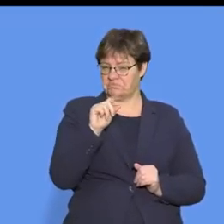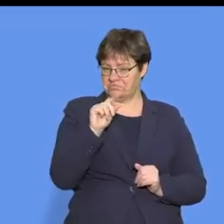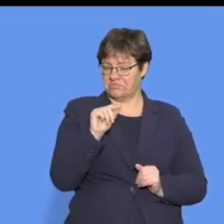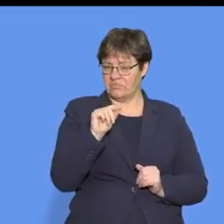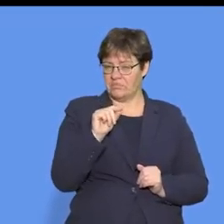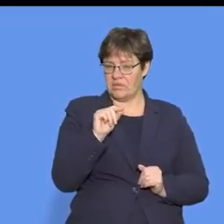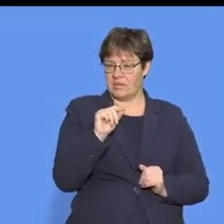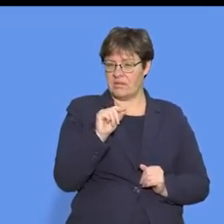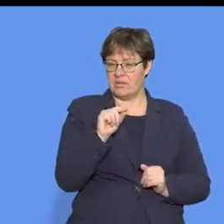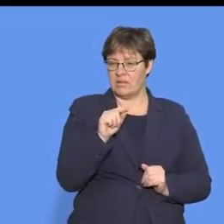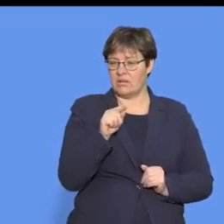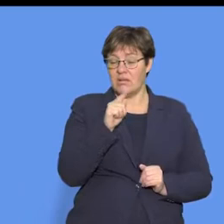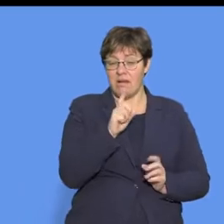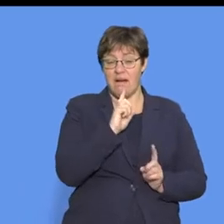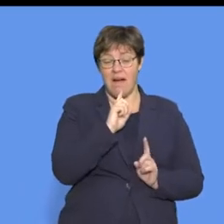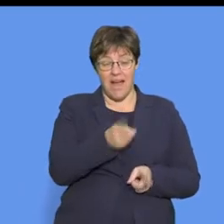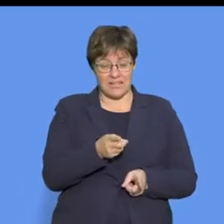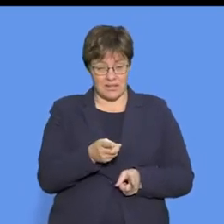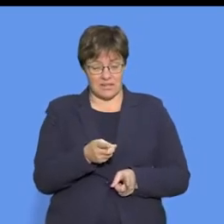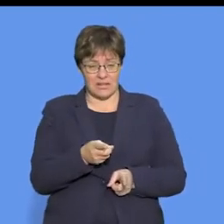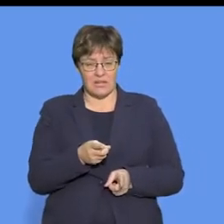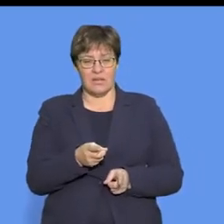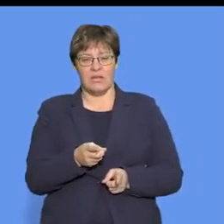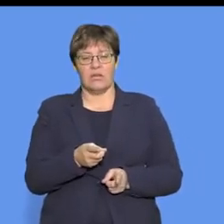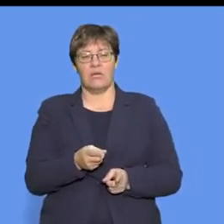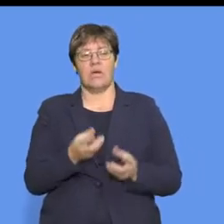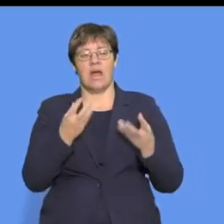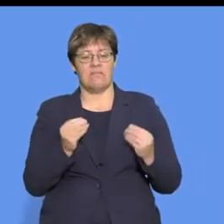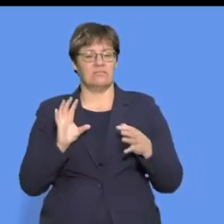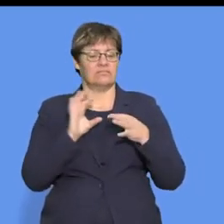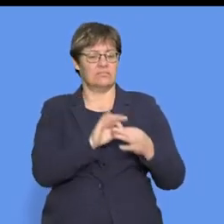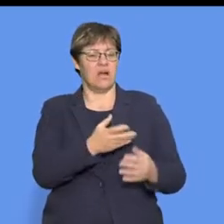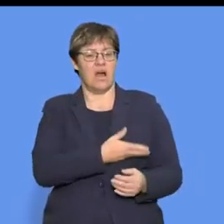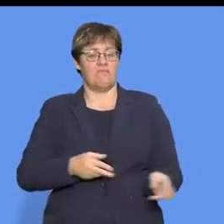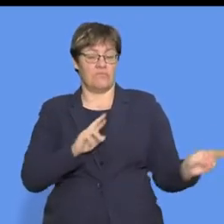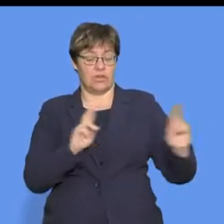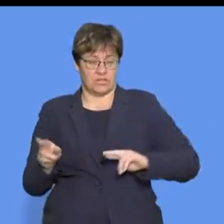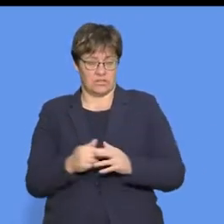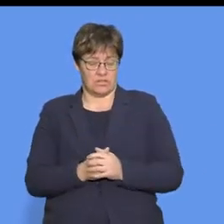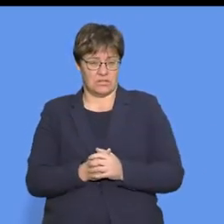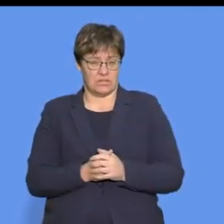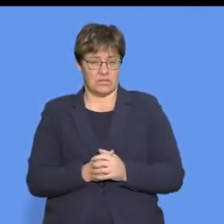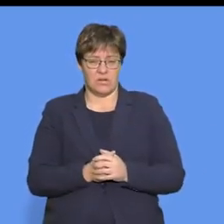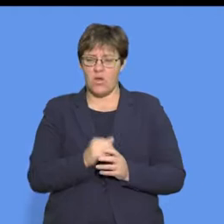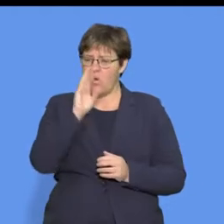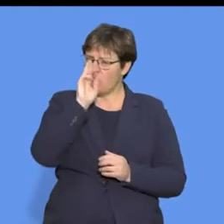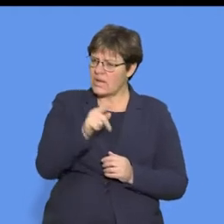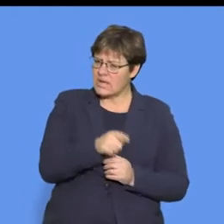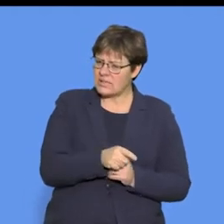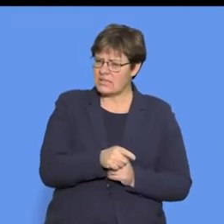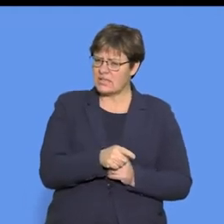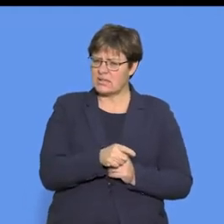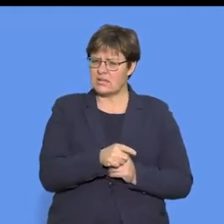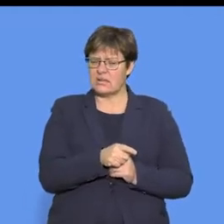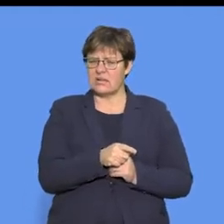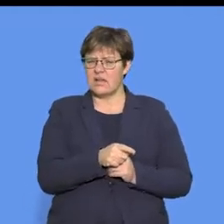very interesting. For this answer then, we've got the relevant half reaction. We recognize that